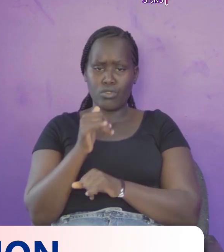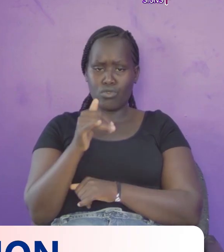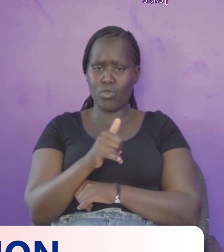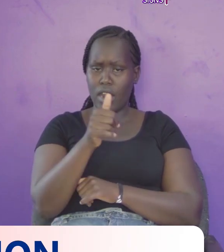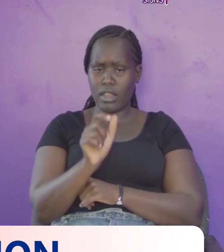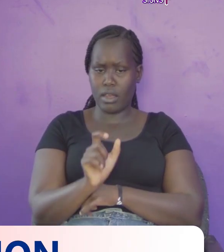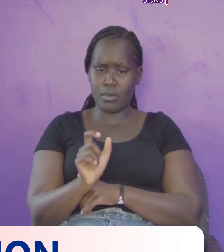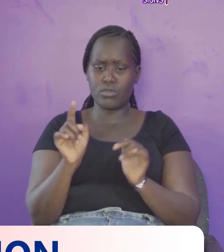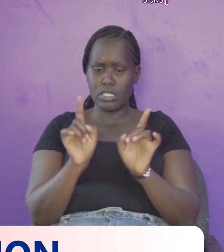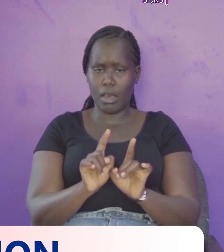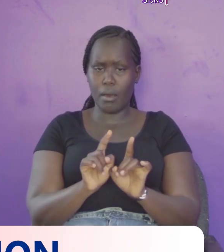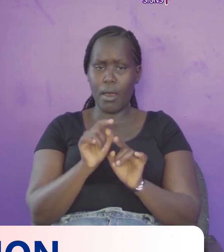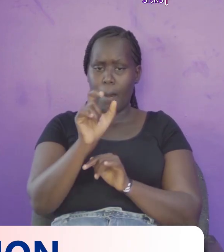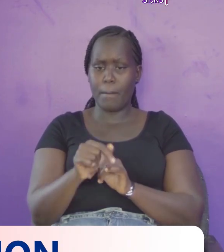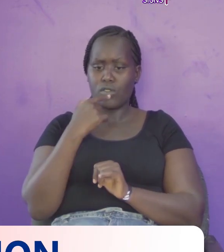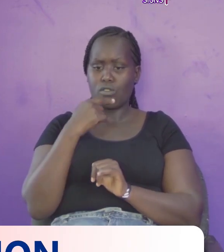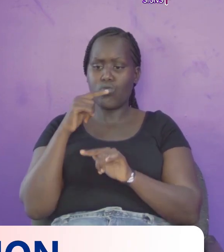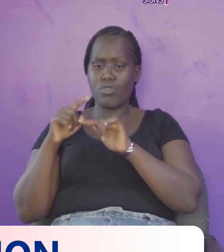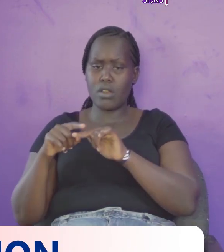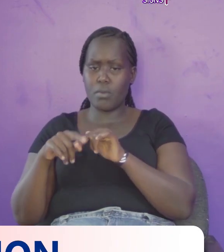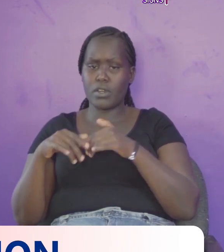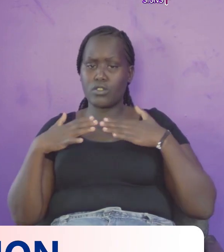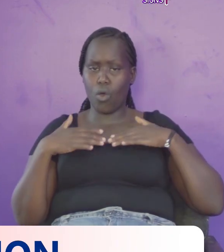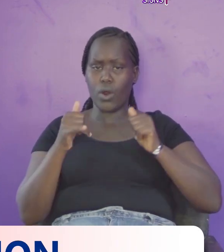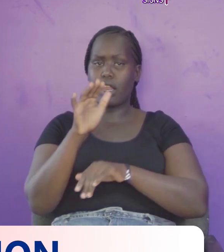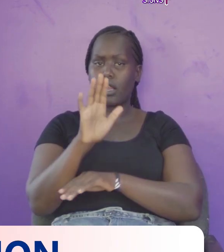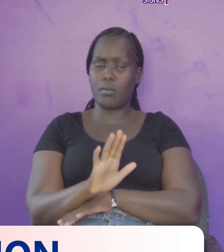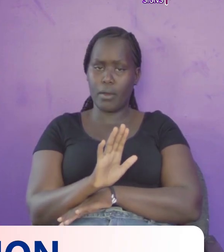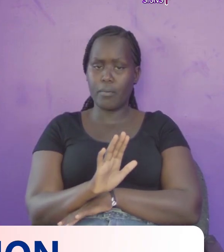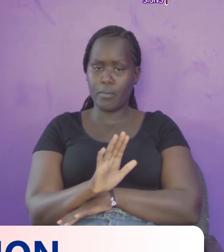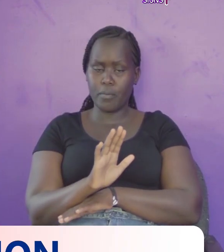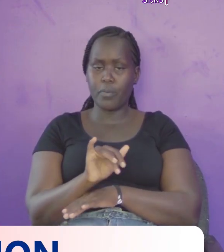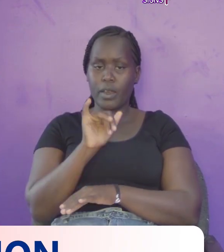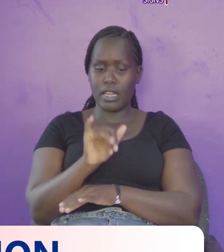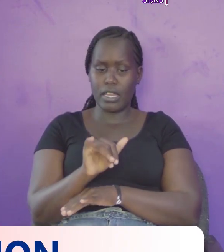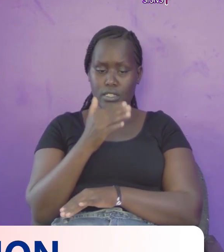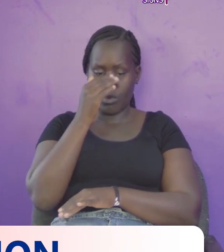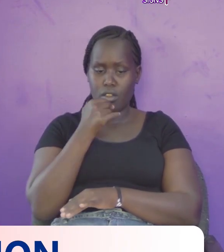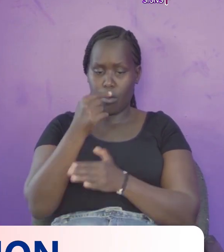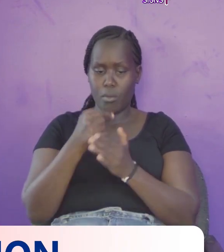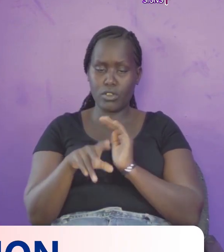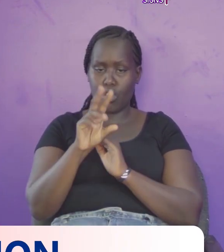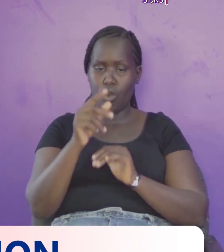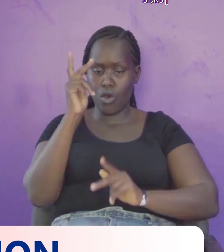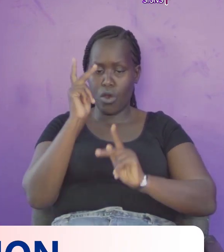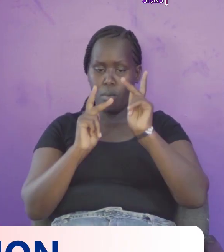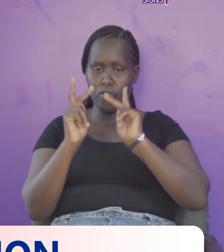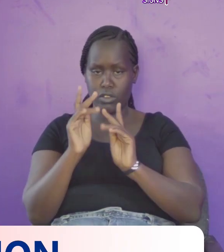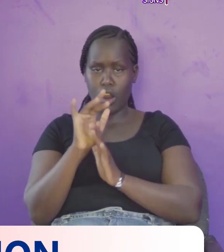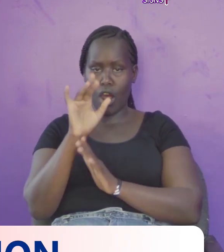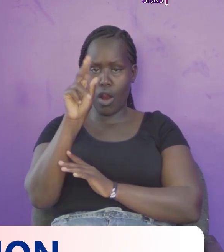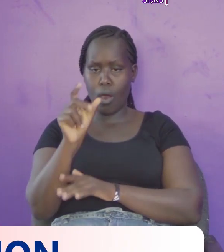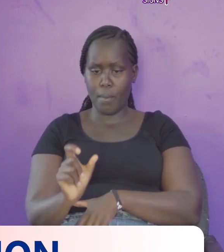that depends on your help is the person that you put down. And that's why I'm telling you that no professional, nobody being paid by